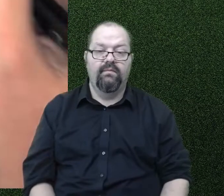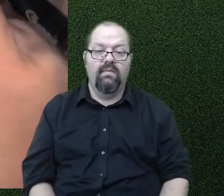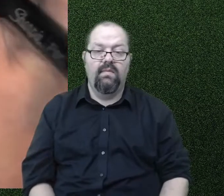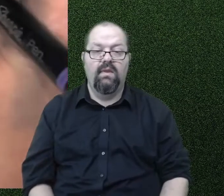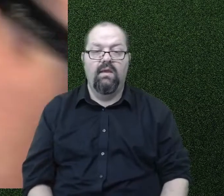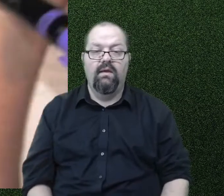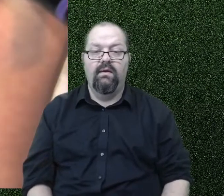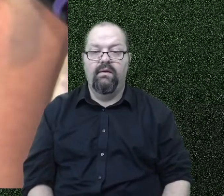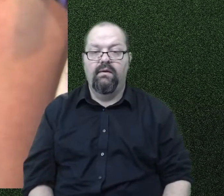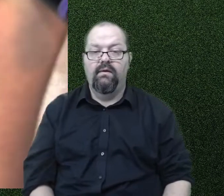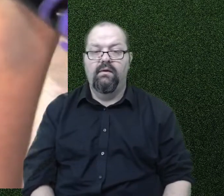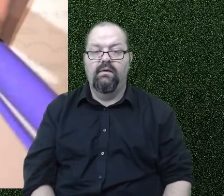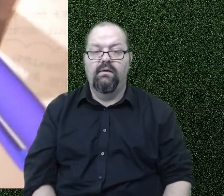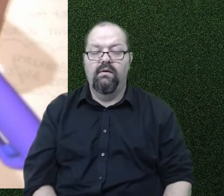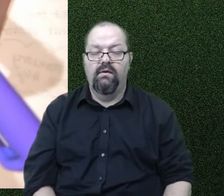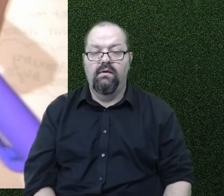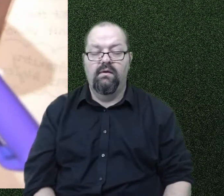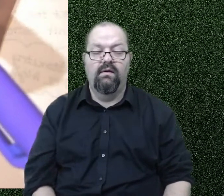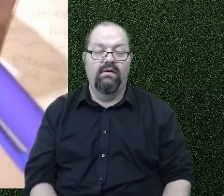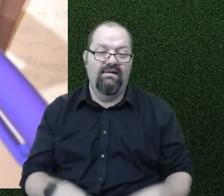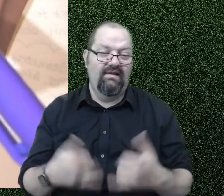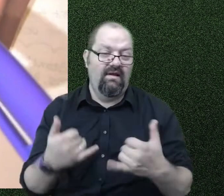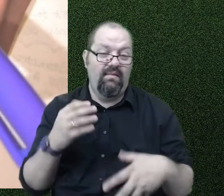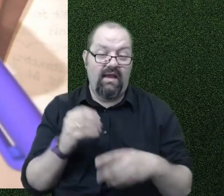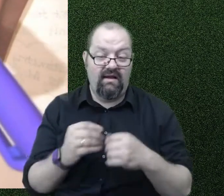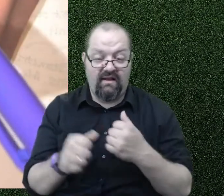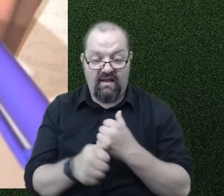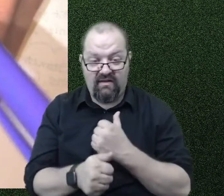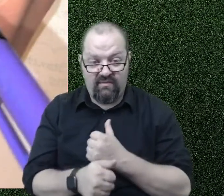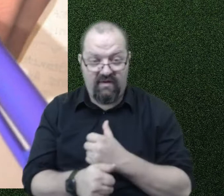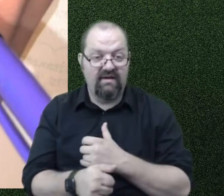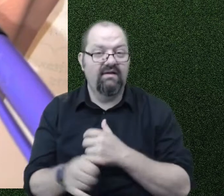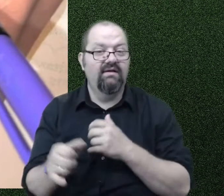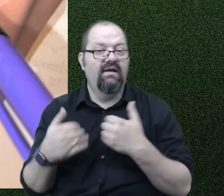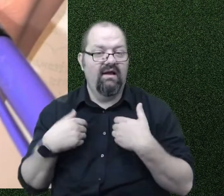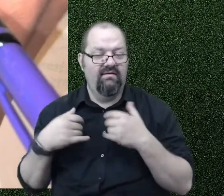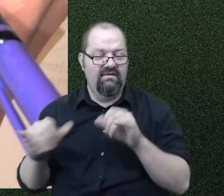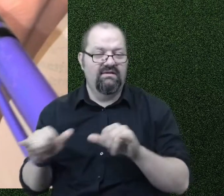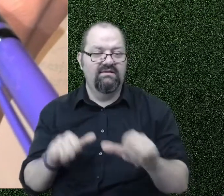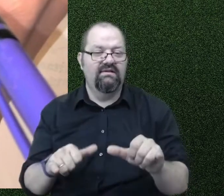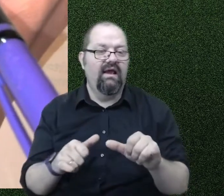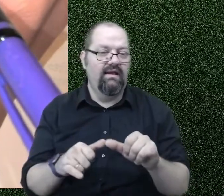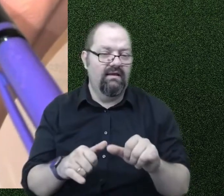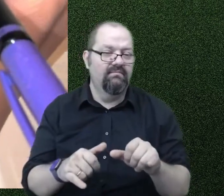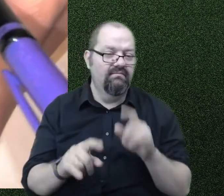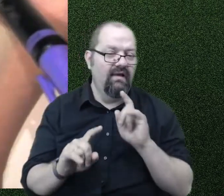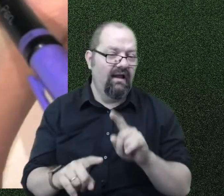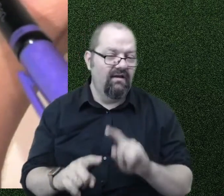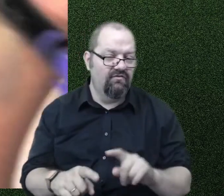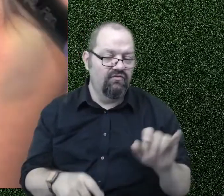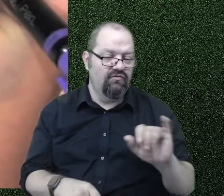When I'm adding algebraically, that's my result. Add component by component.